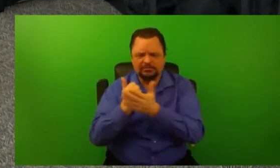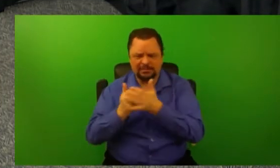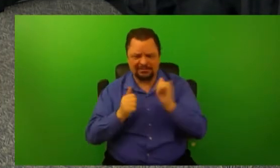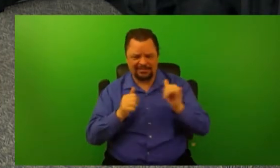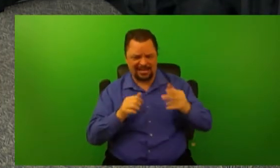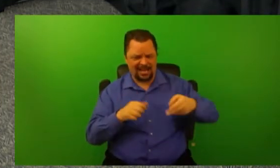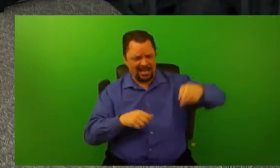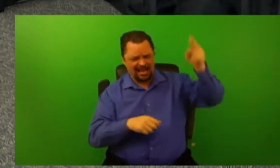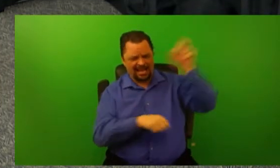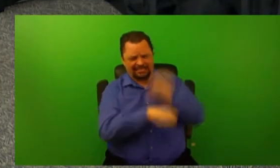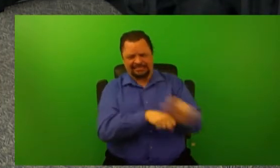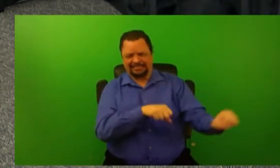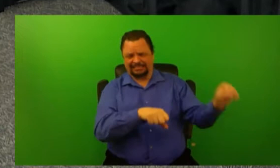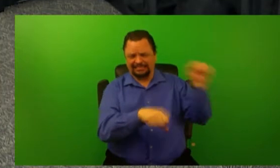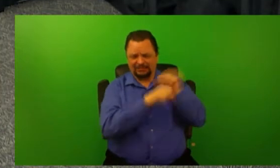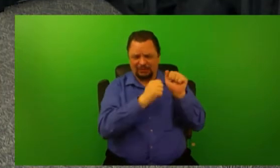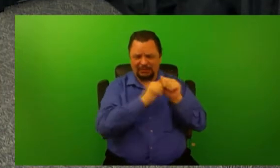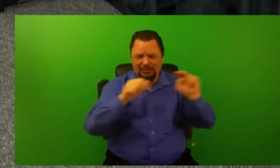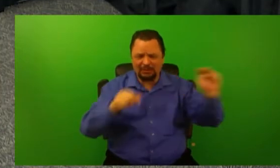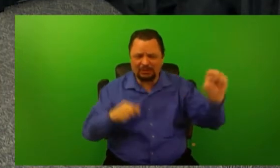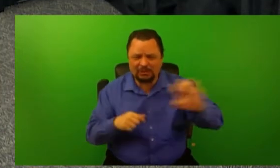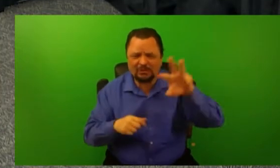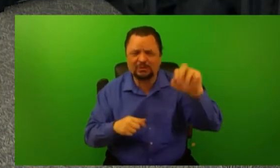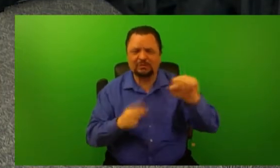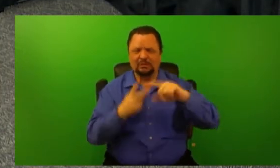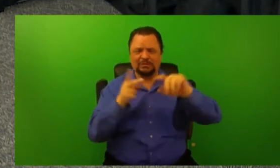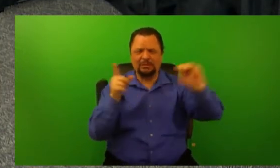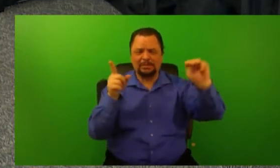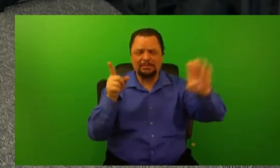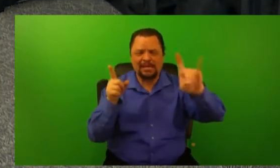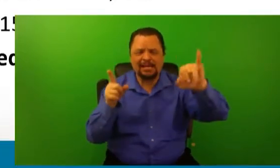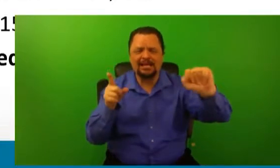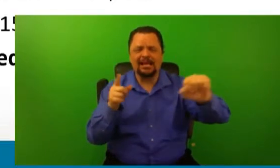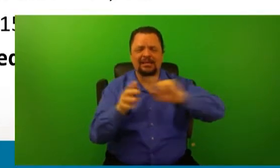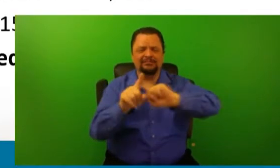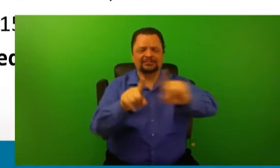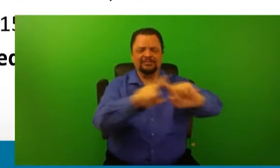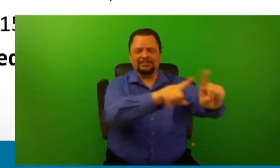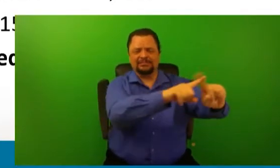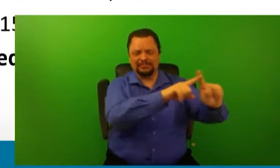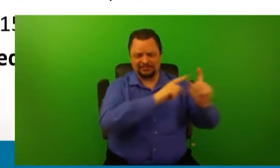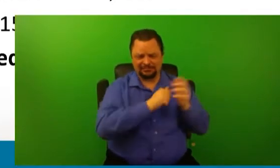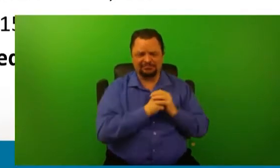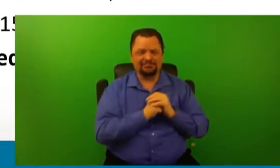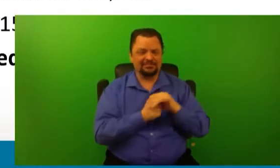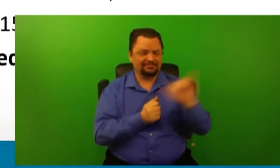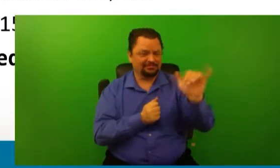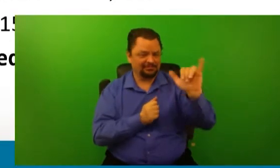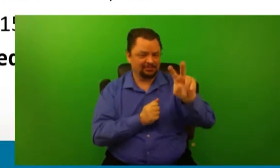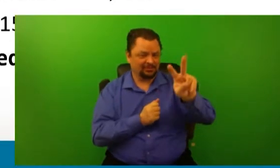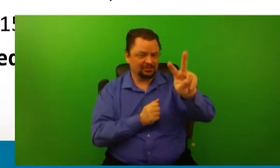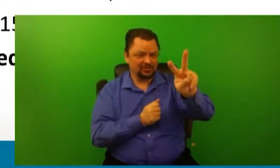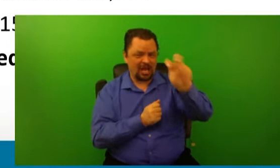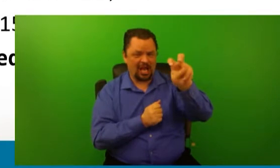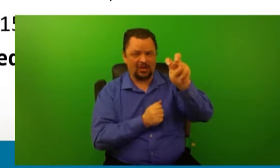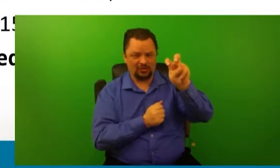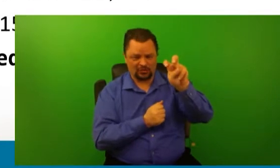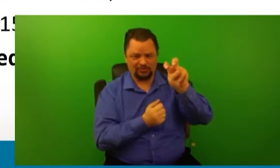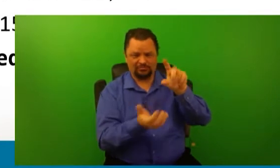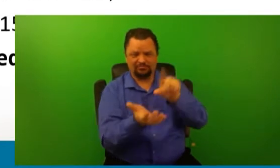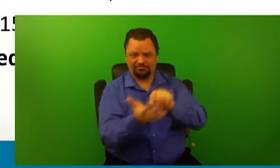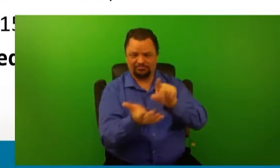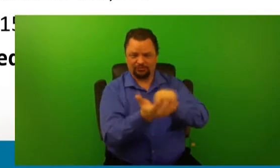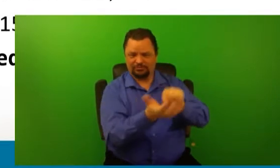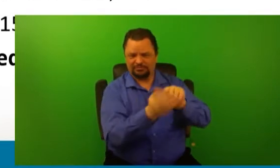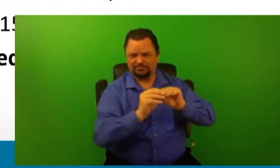and interviews that were facilitated by our team. We also issued approximately 200 news releases throughout the